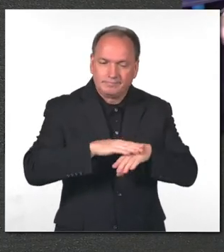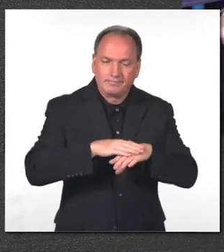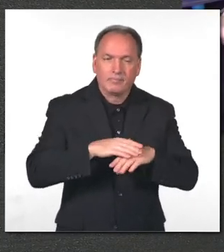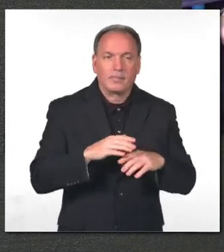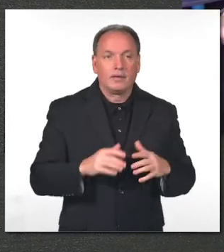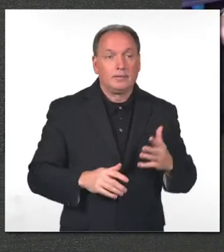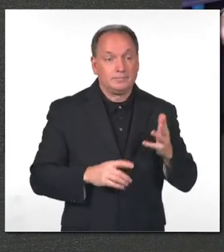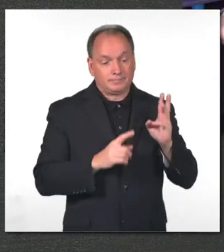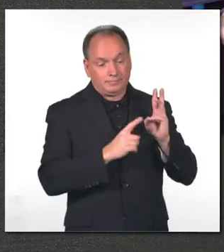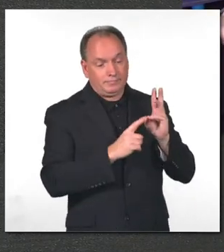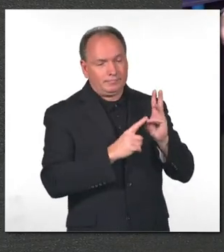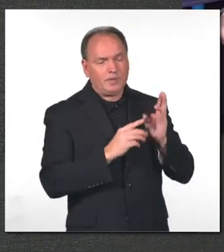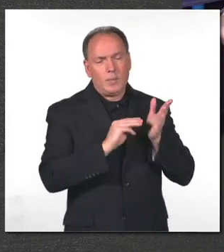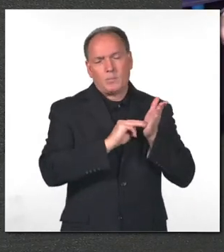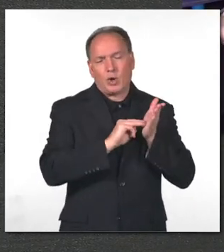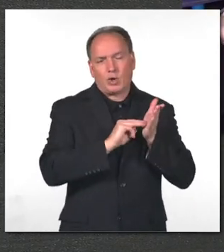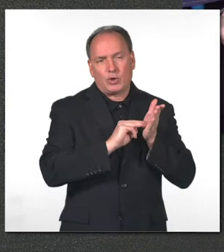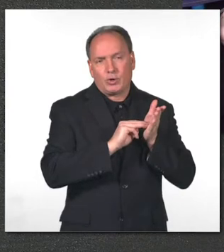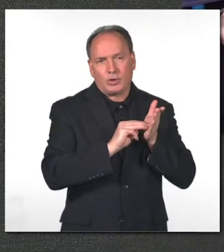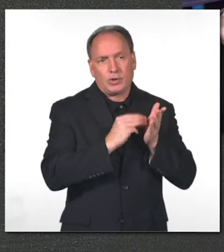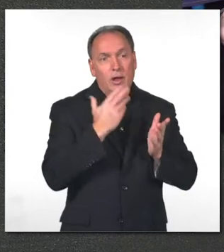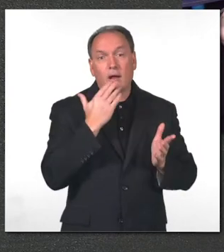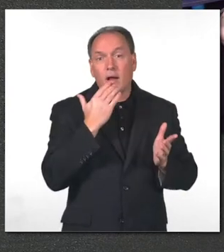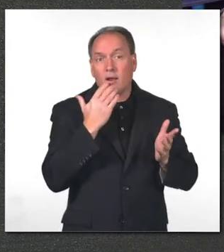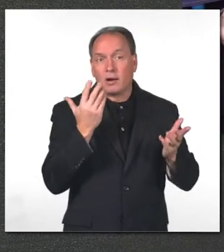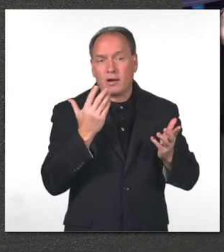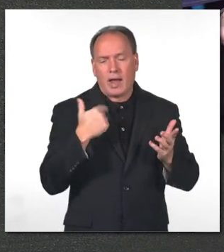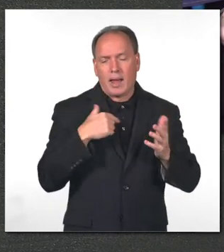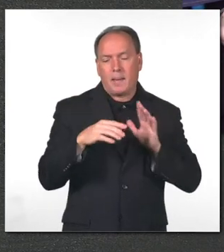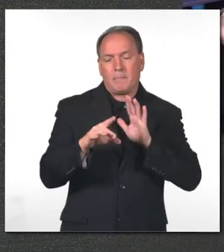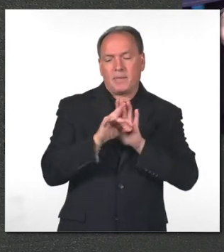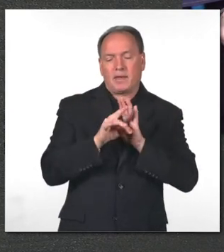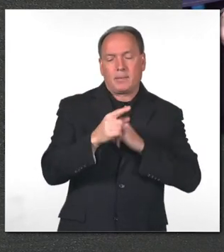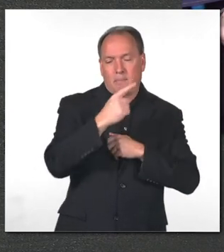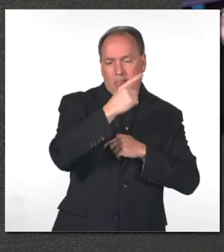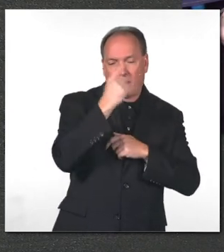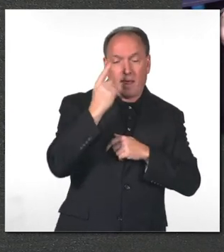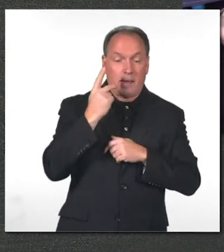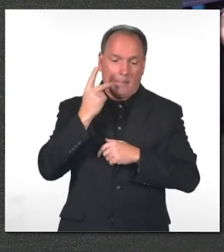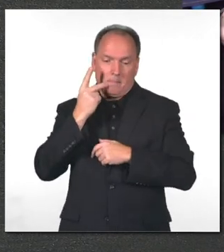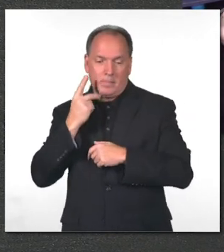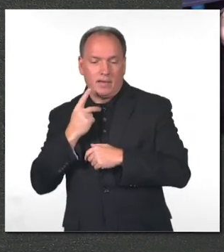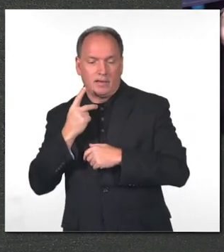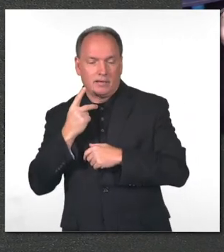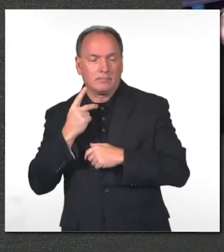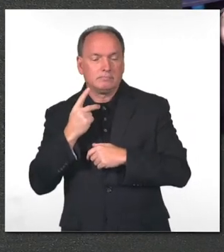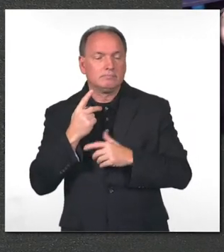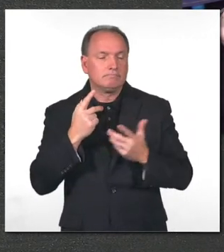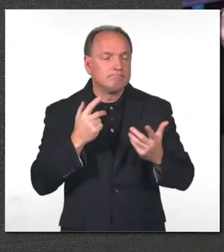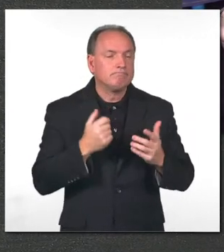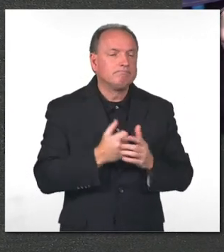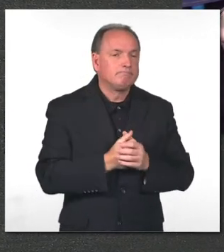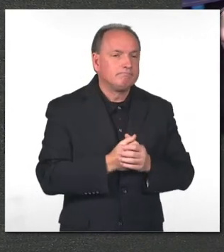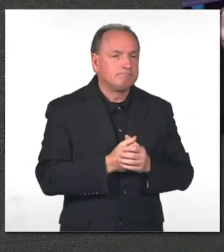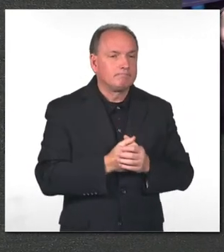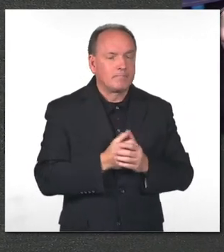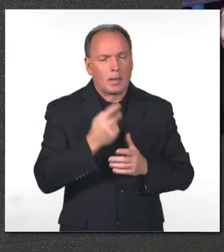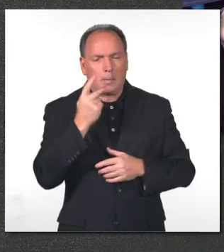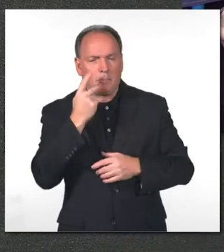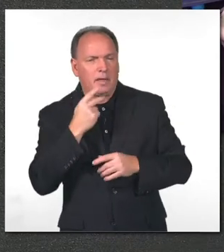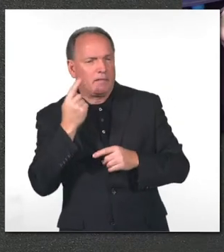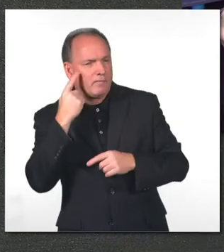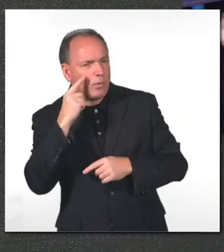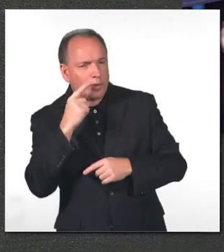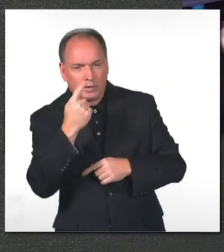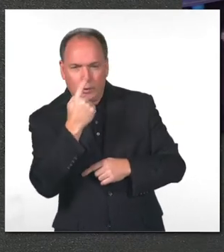A couple of markers. I chose blue, black, and pink for the nose. And last but